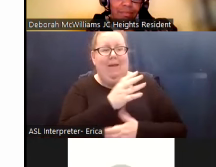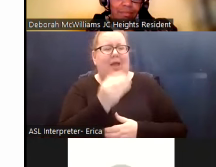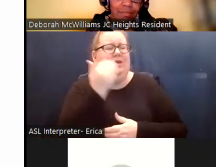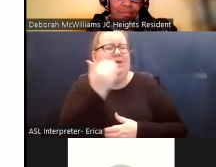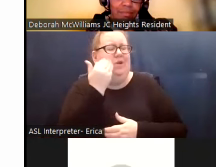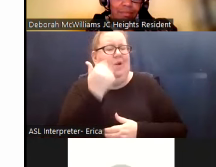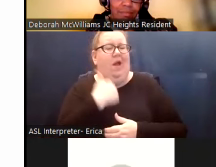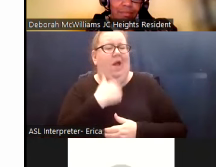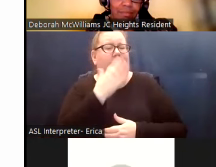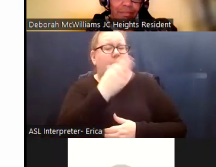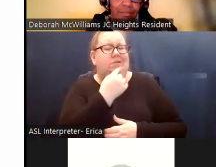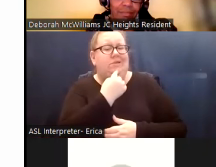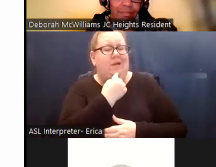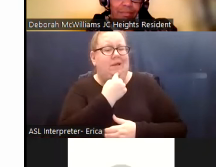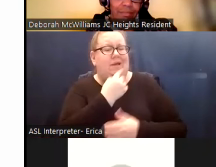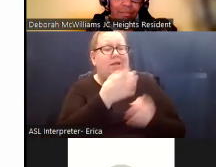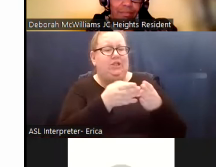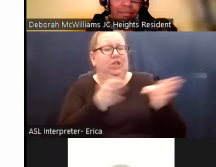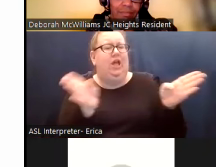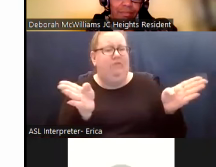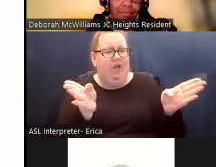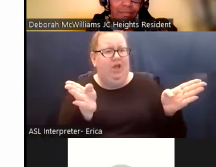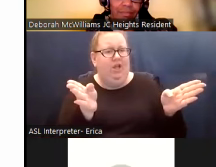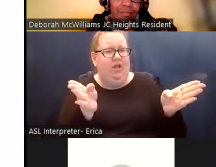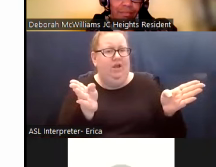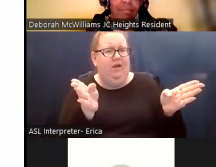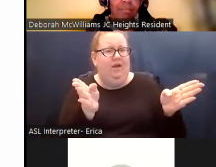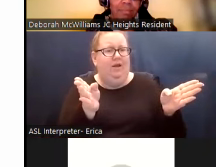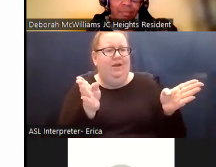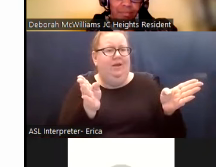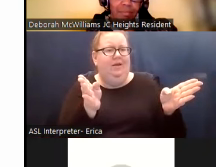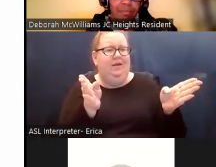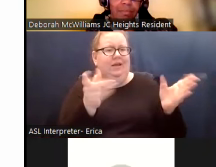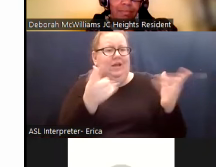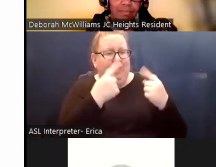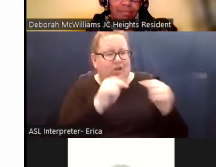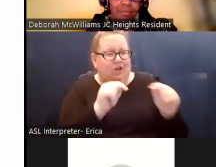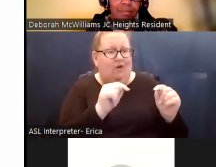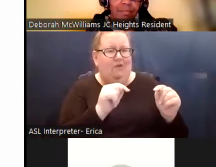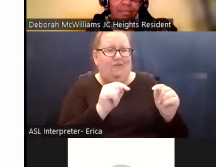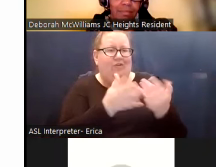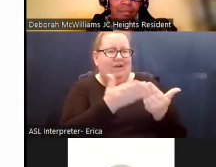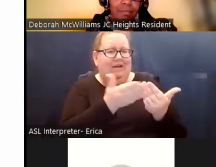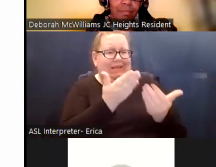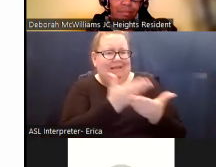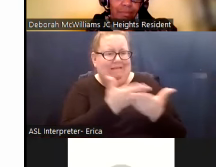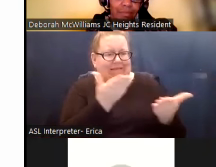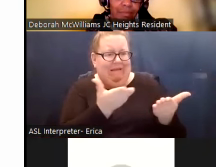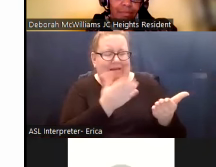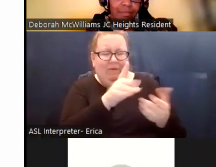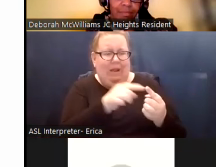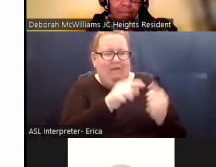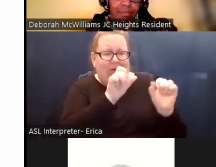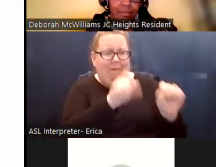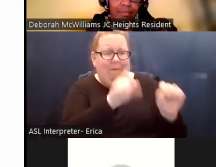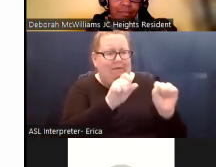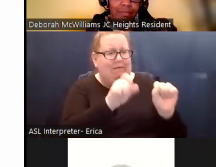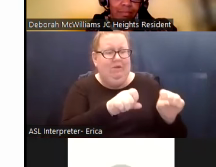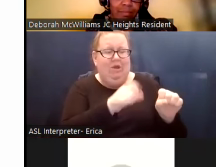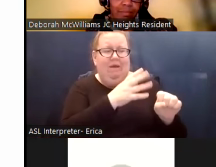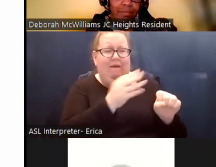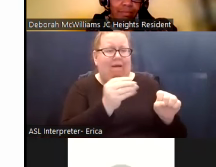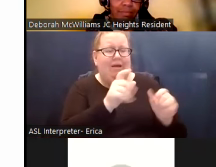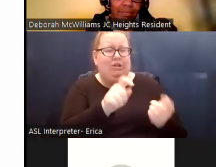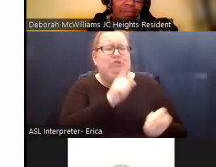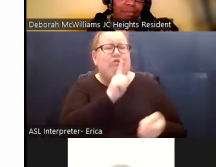I would say in general, go for low-hanging fruit wherever possible. And